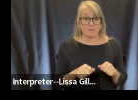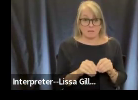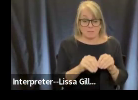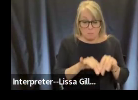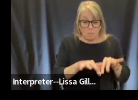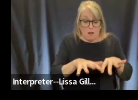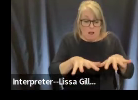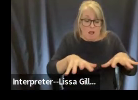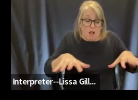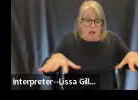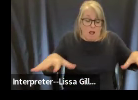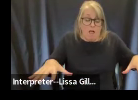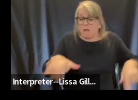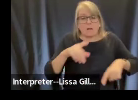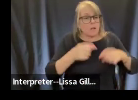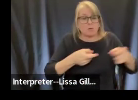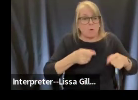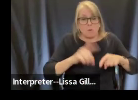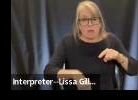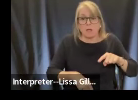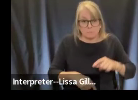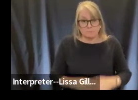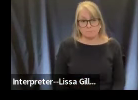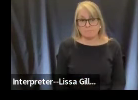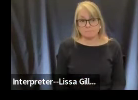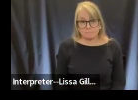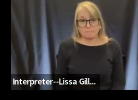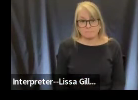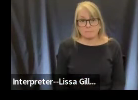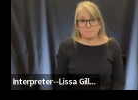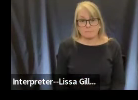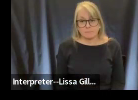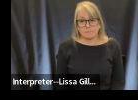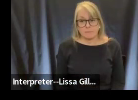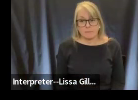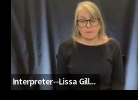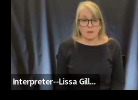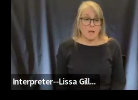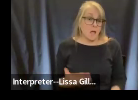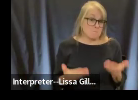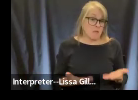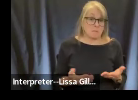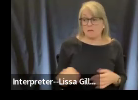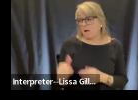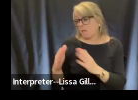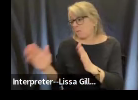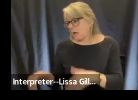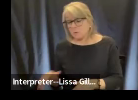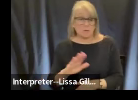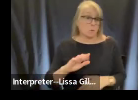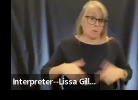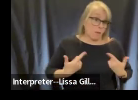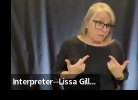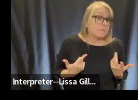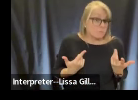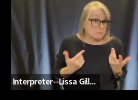the environment that you intended it to stay in and cause a much bigger problem for your property, possibly your neighbor's property, and your life.